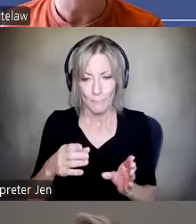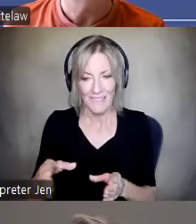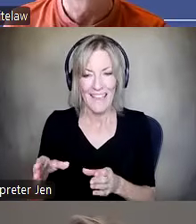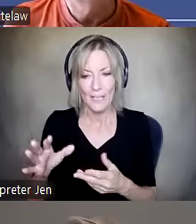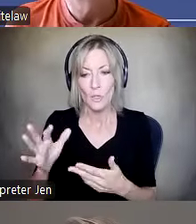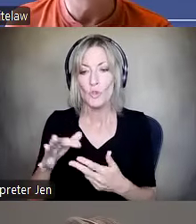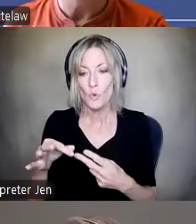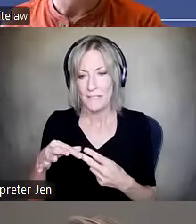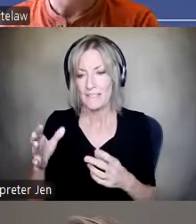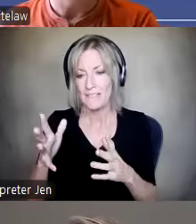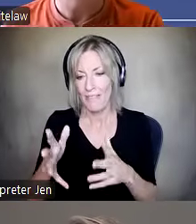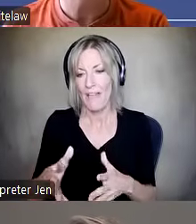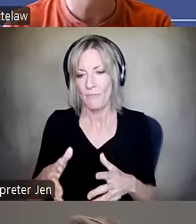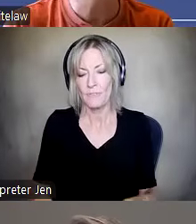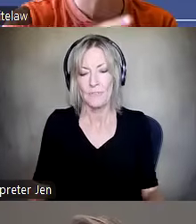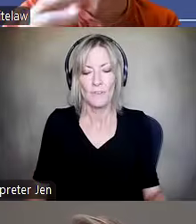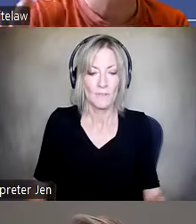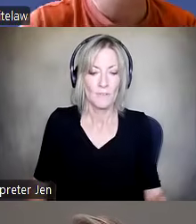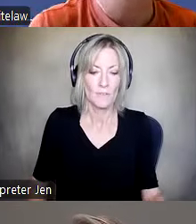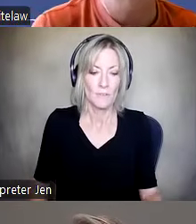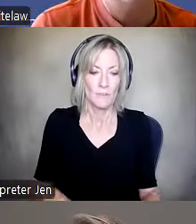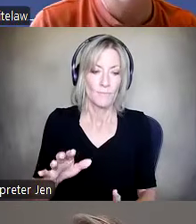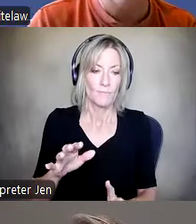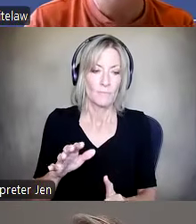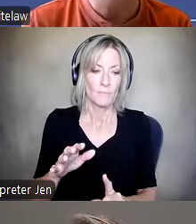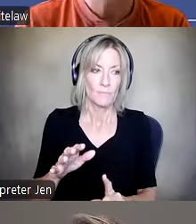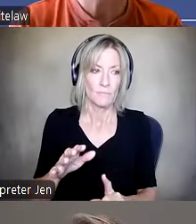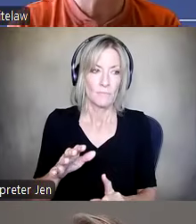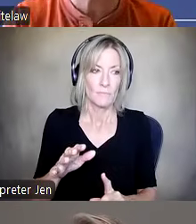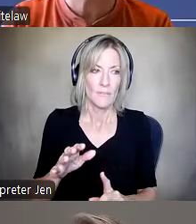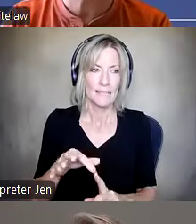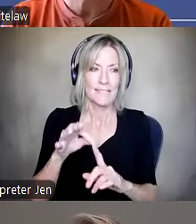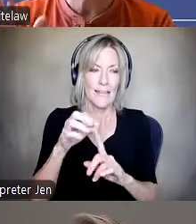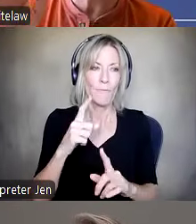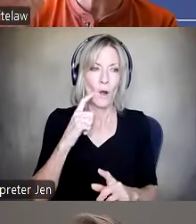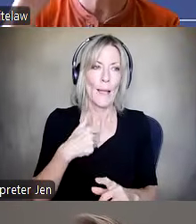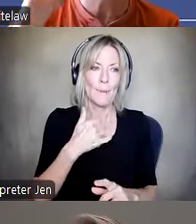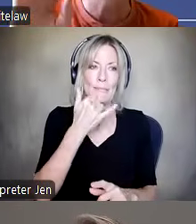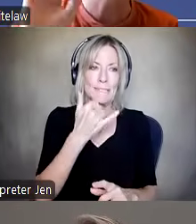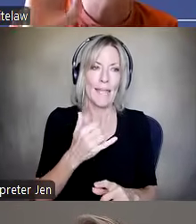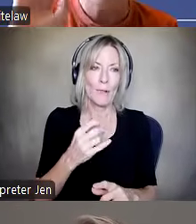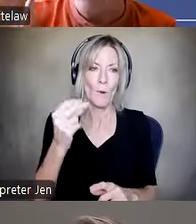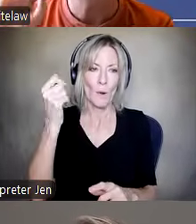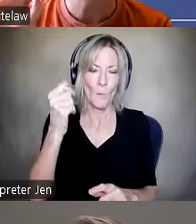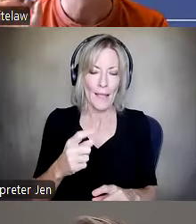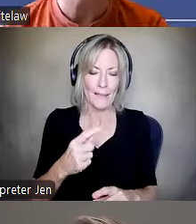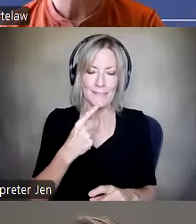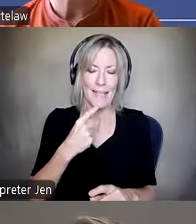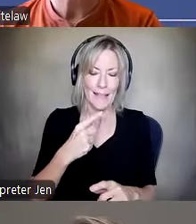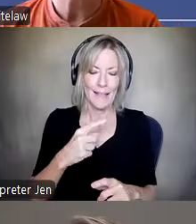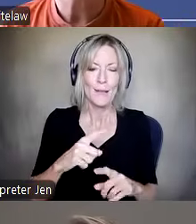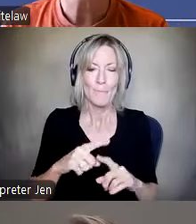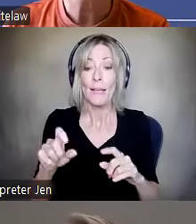is left. Except for the fact that I fumbled it right out of the gate. But other than that, the answer is absolutely yes, you can do